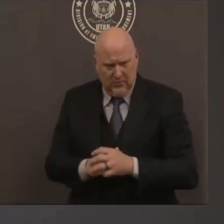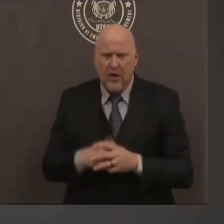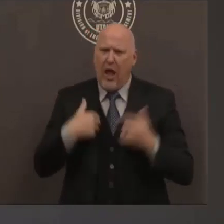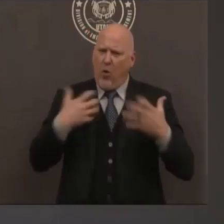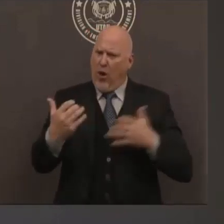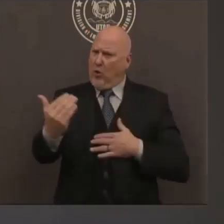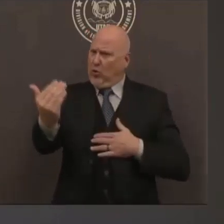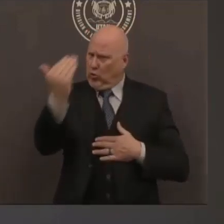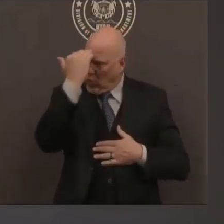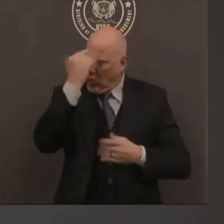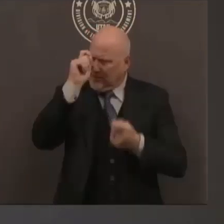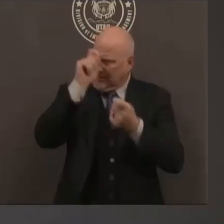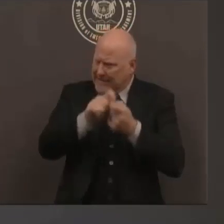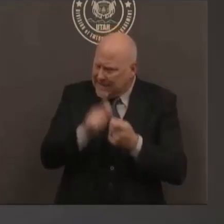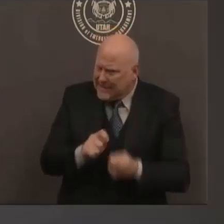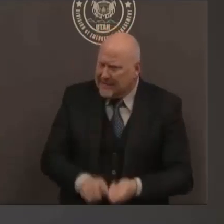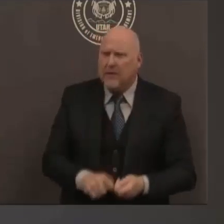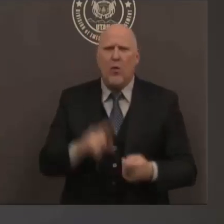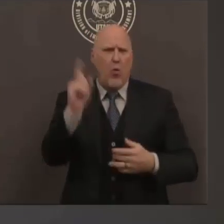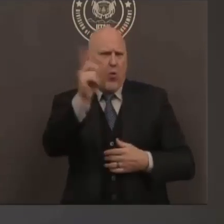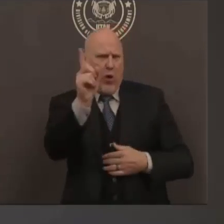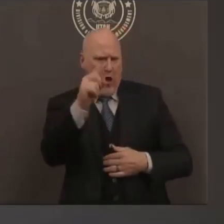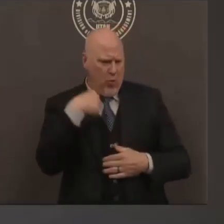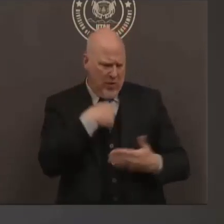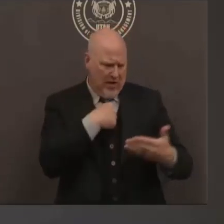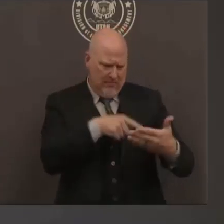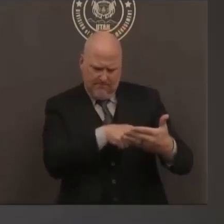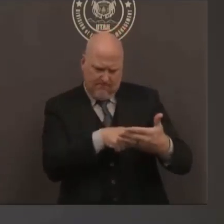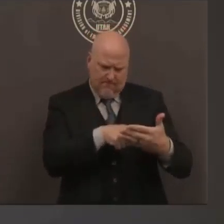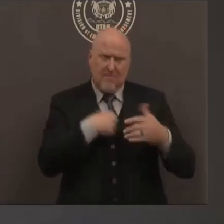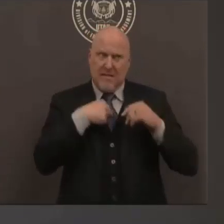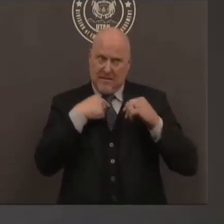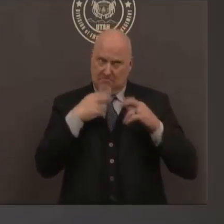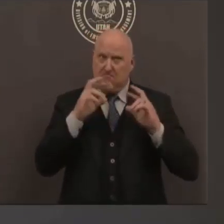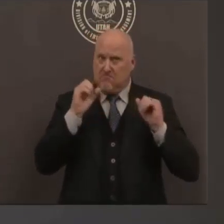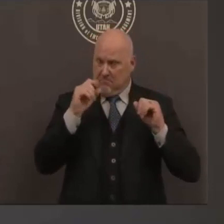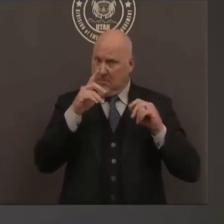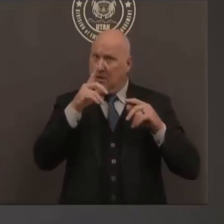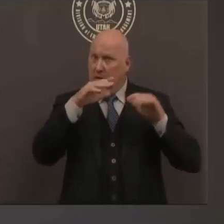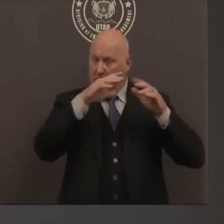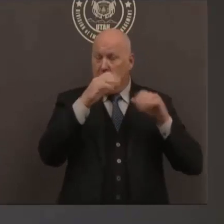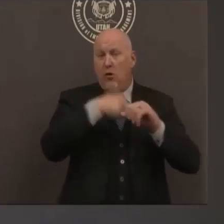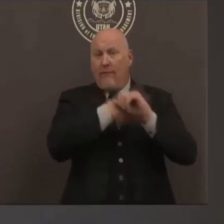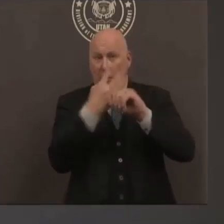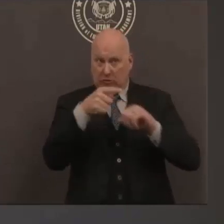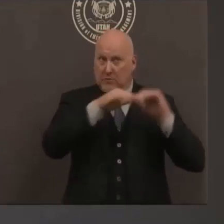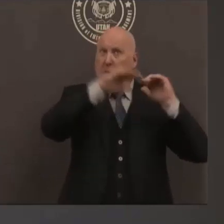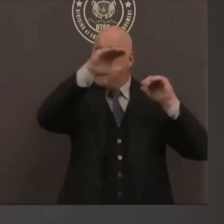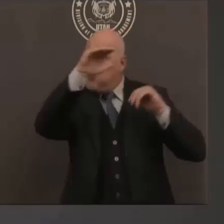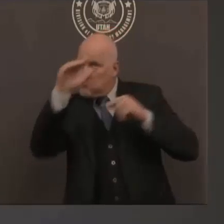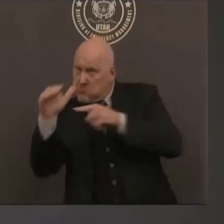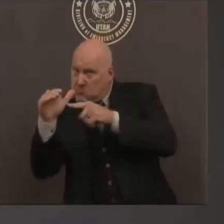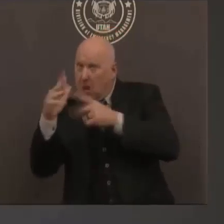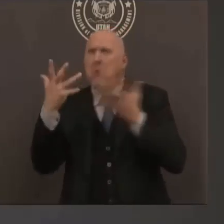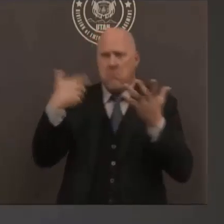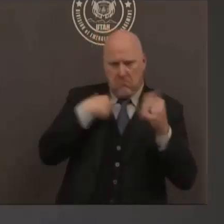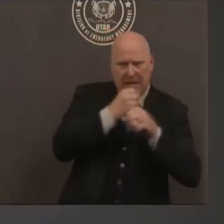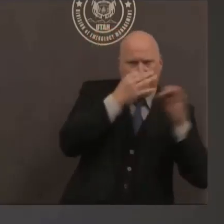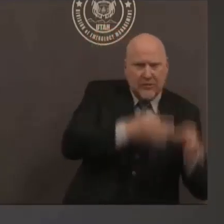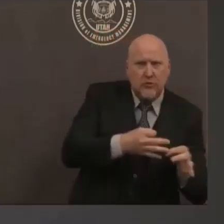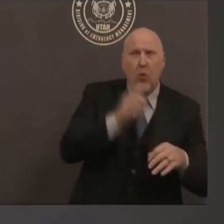example, our state data dashboard are regularly measuring the trend of new